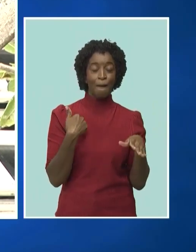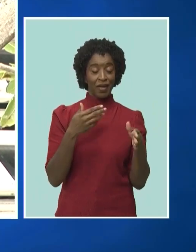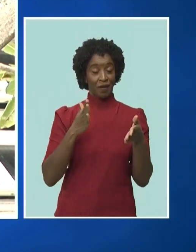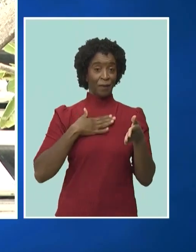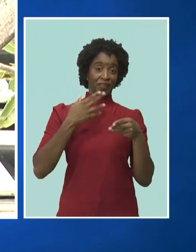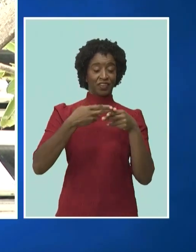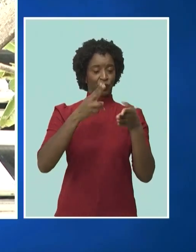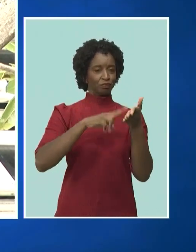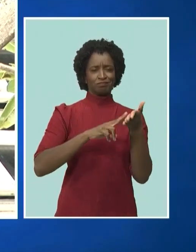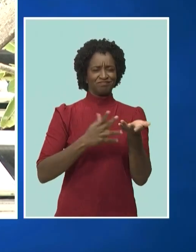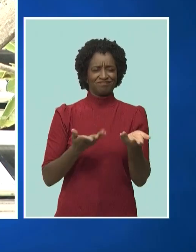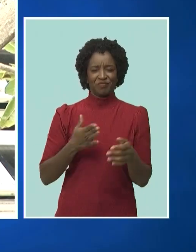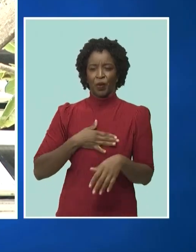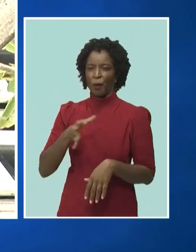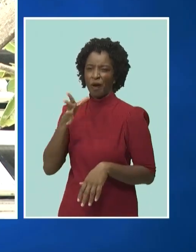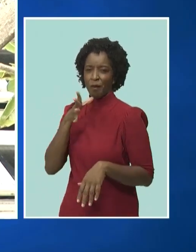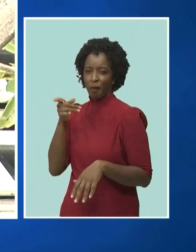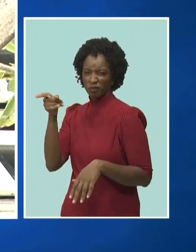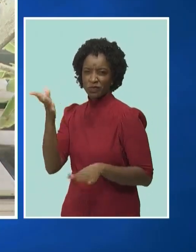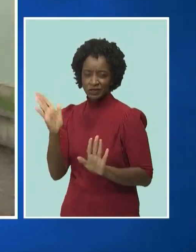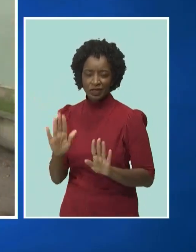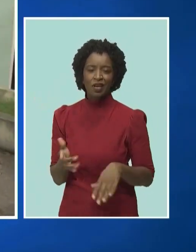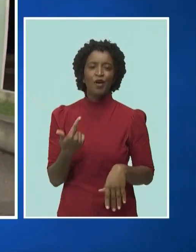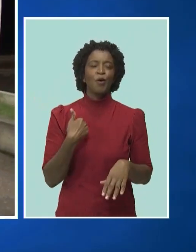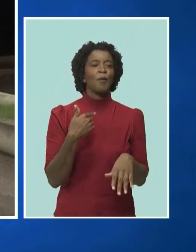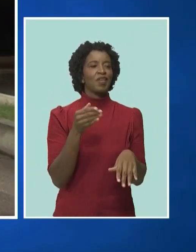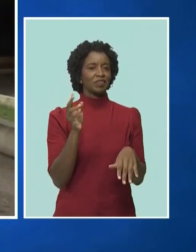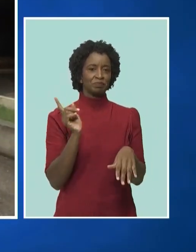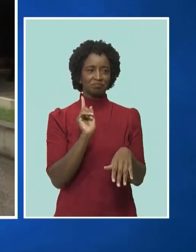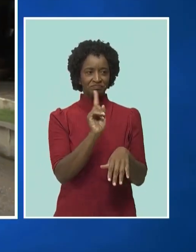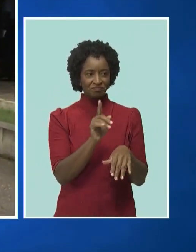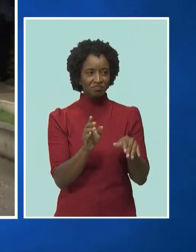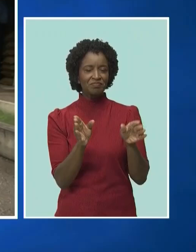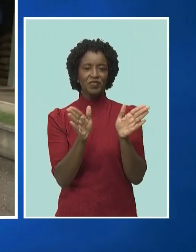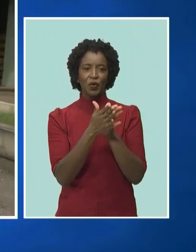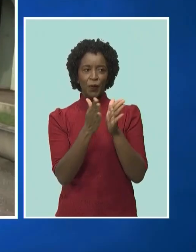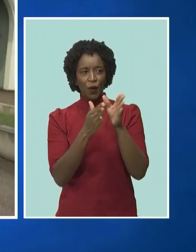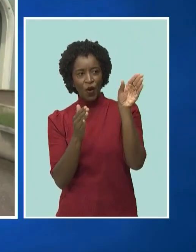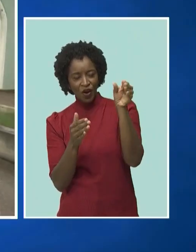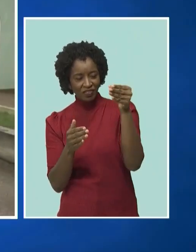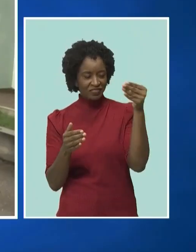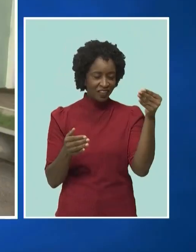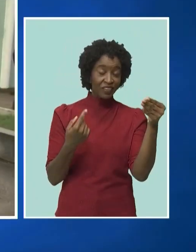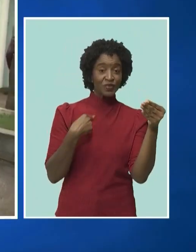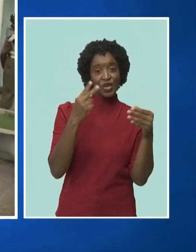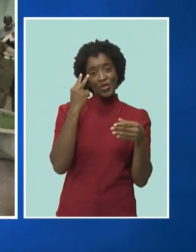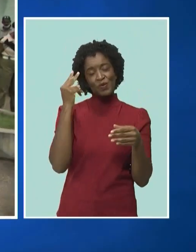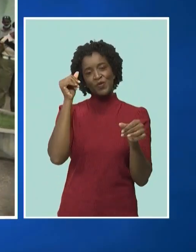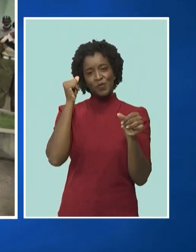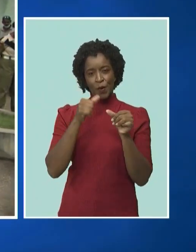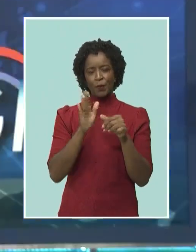But I went and I checked out the books. The time capsule will be opened in 25 years.